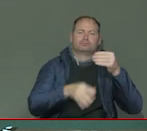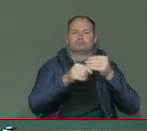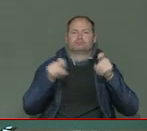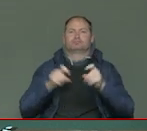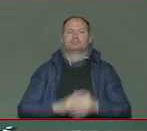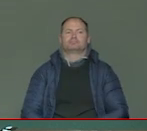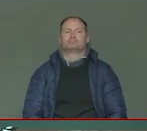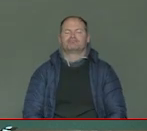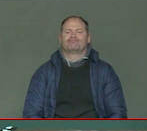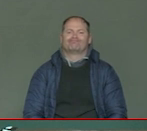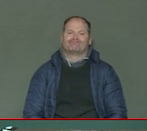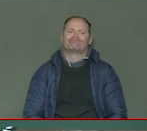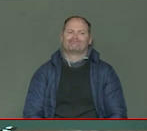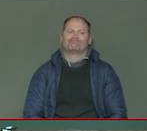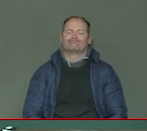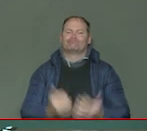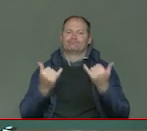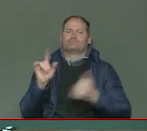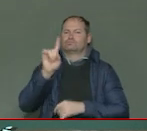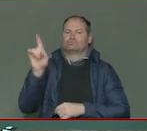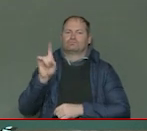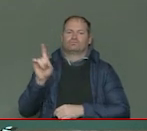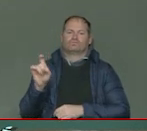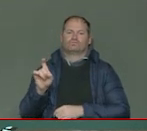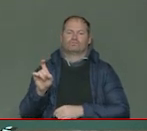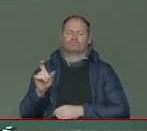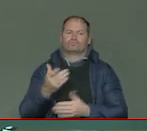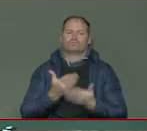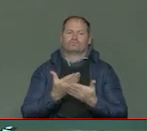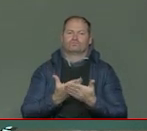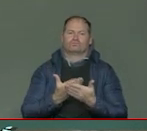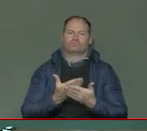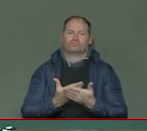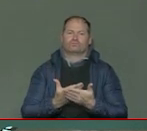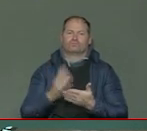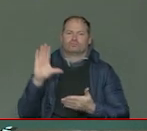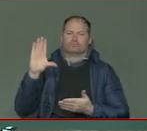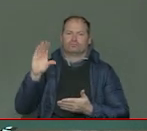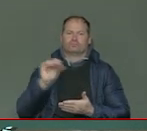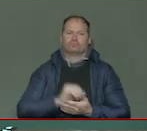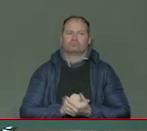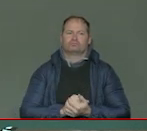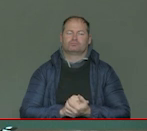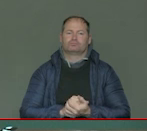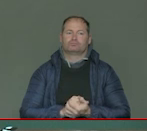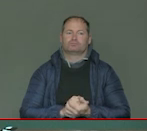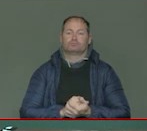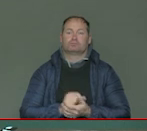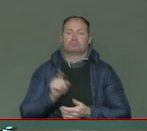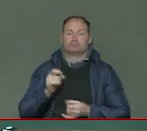that's more or less all the questions that they can. I see this question did not have an